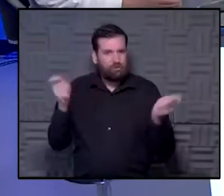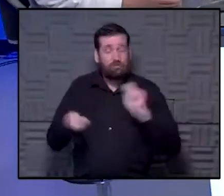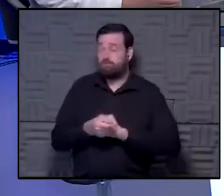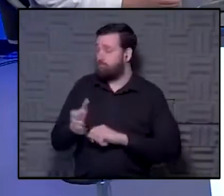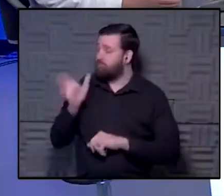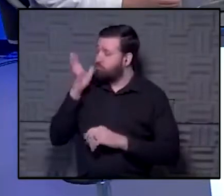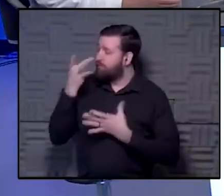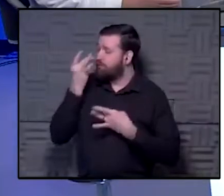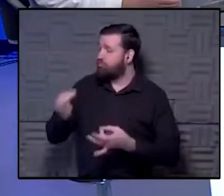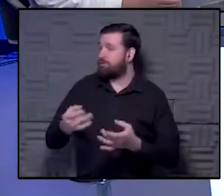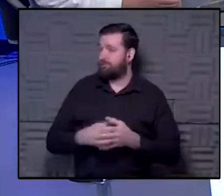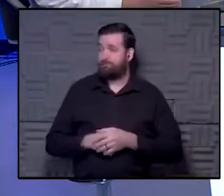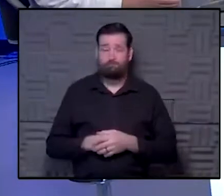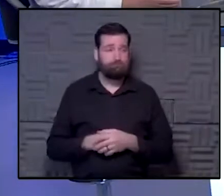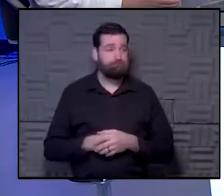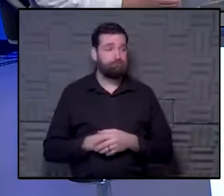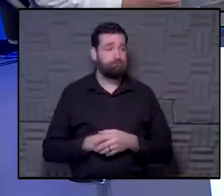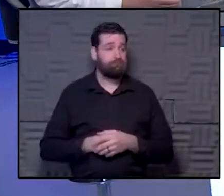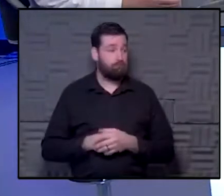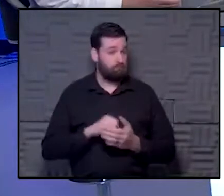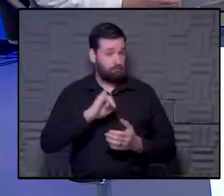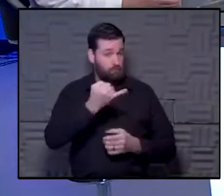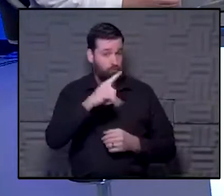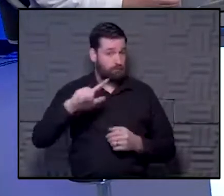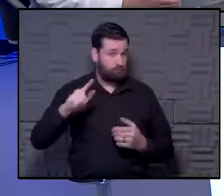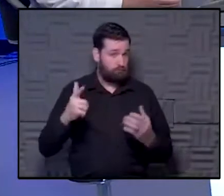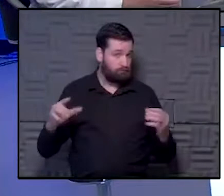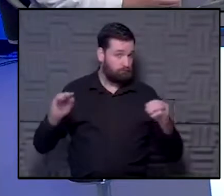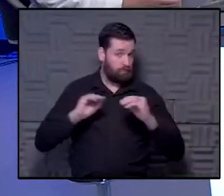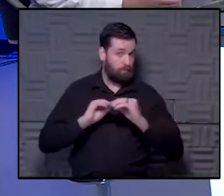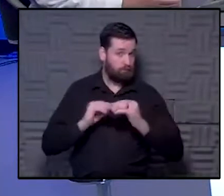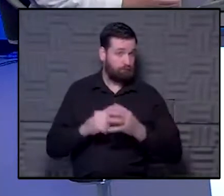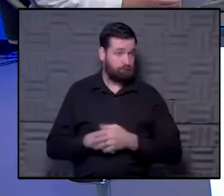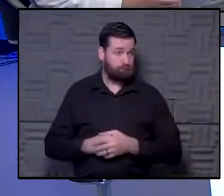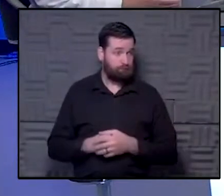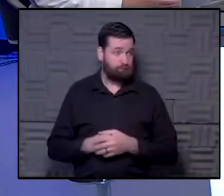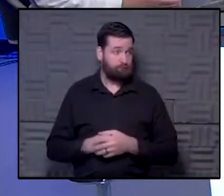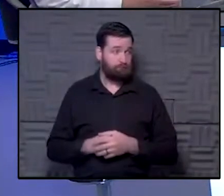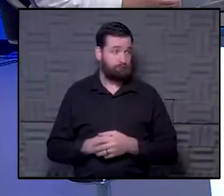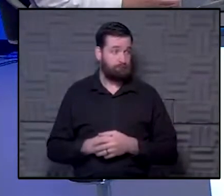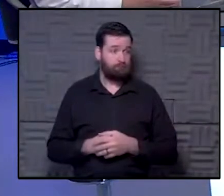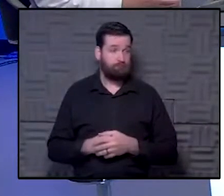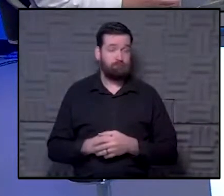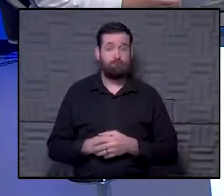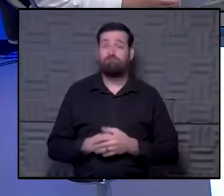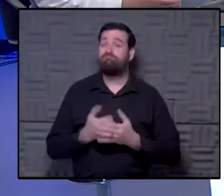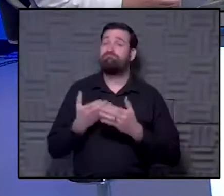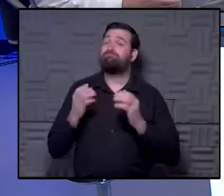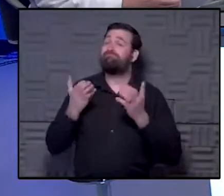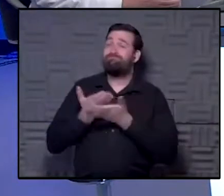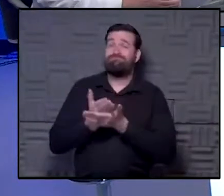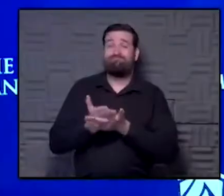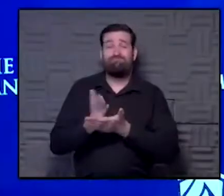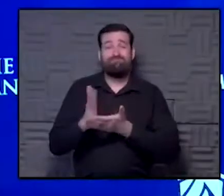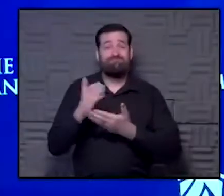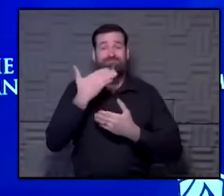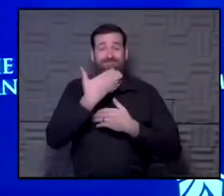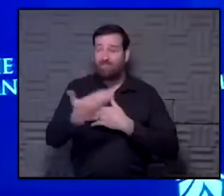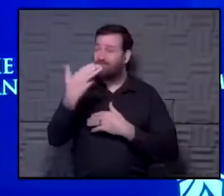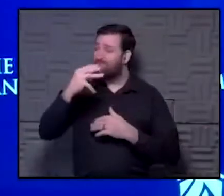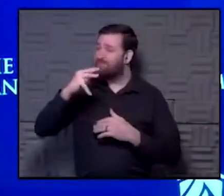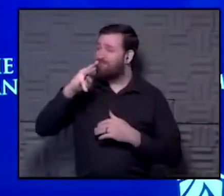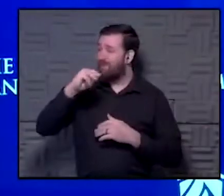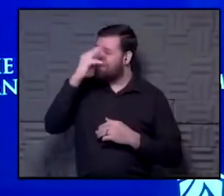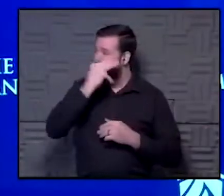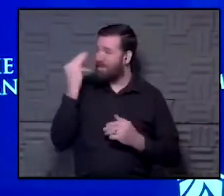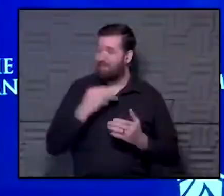and we're excited to see him. Jill, any other questions? All right. Good morning, Michelle.